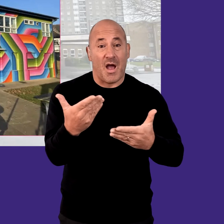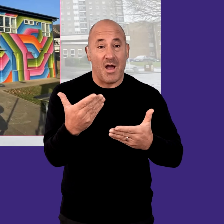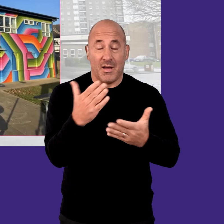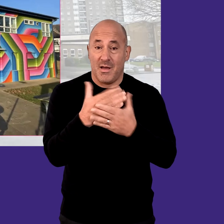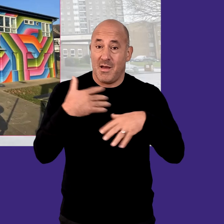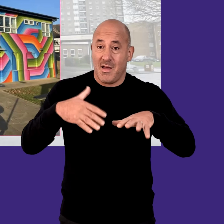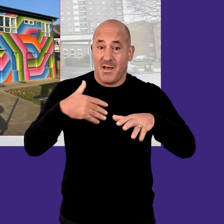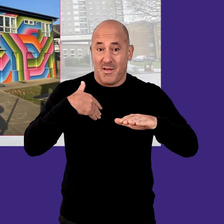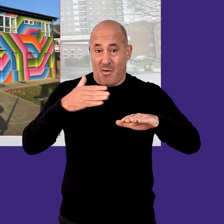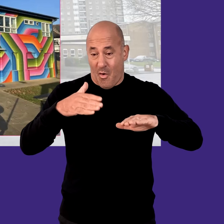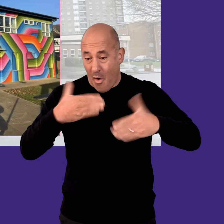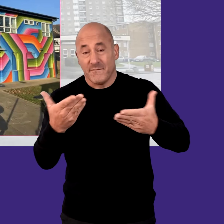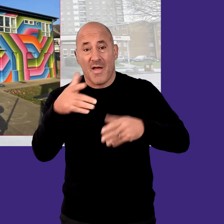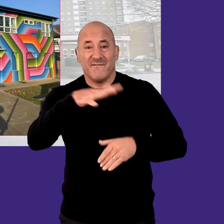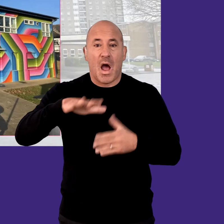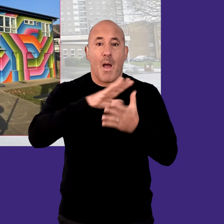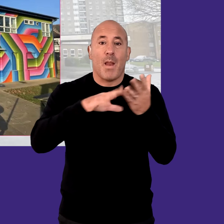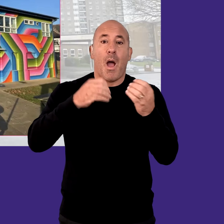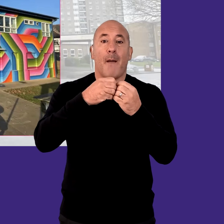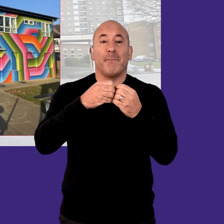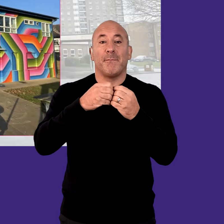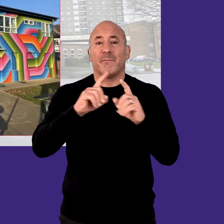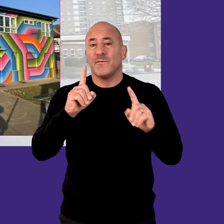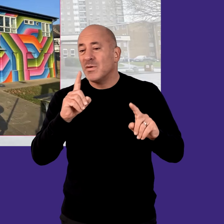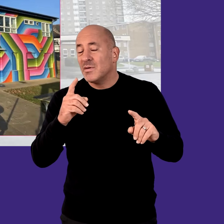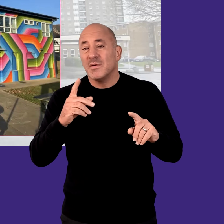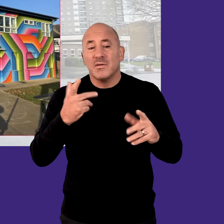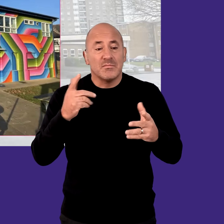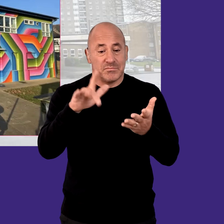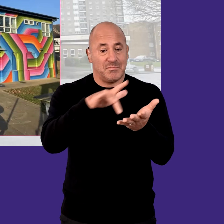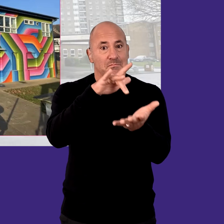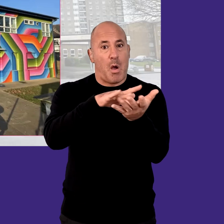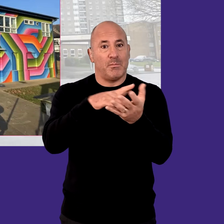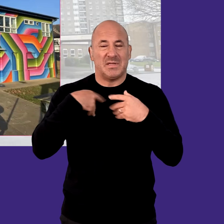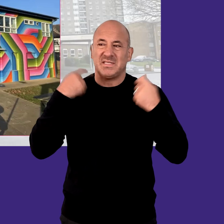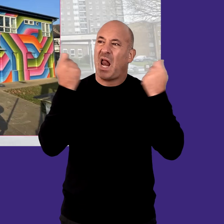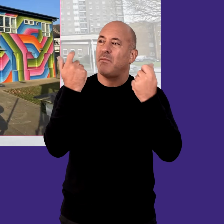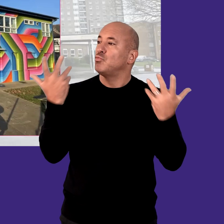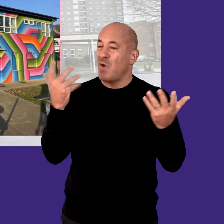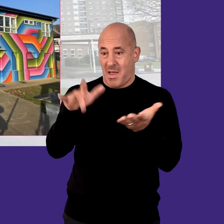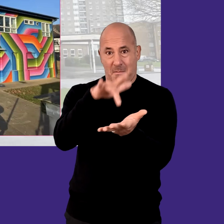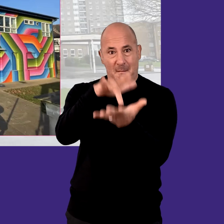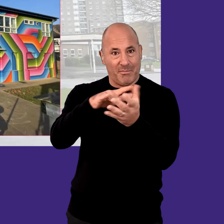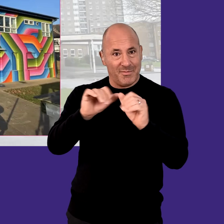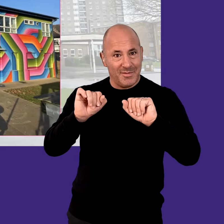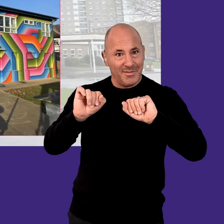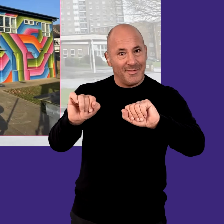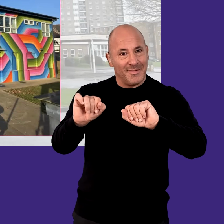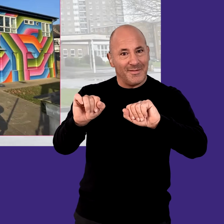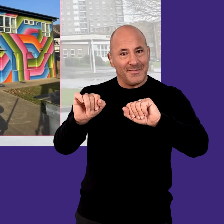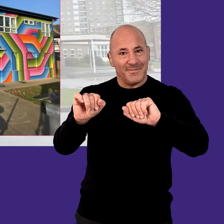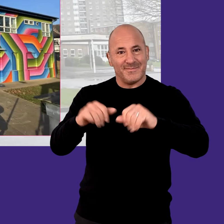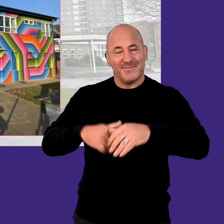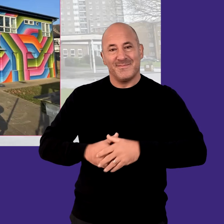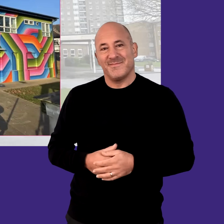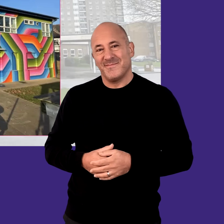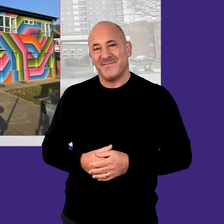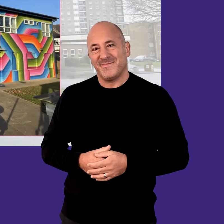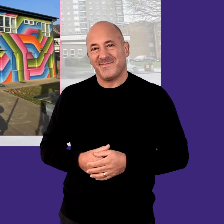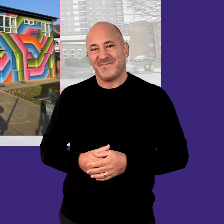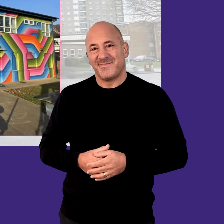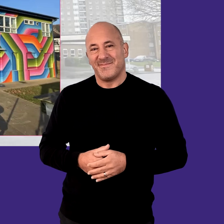experience. And then to be able to then offer the Family Hub as the hub for our celebration event for another project at the weekend has